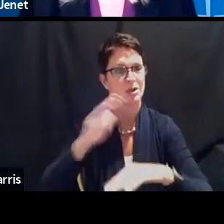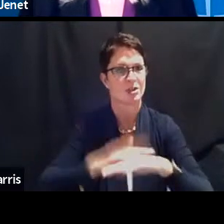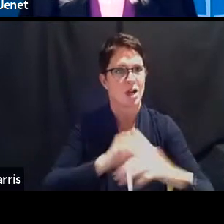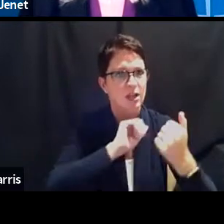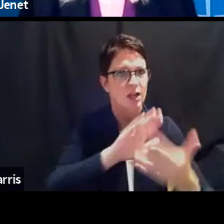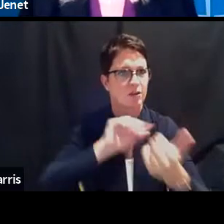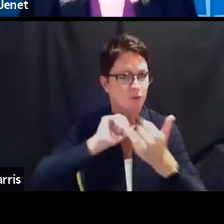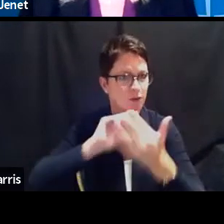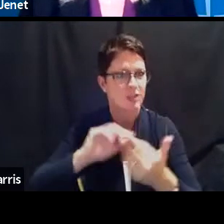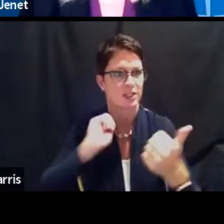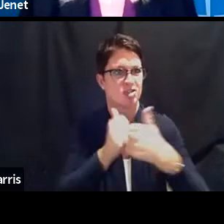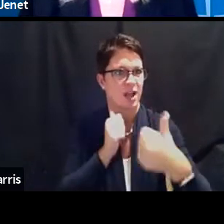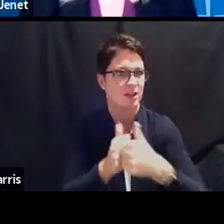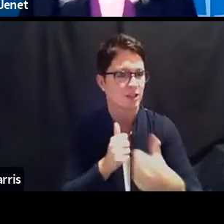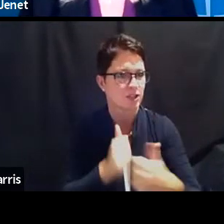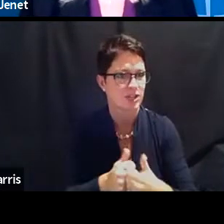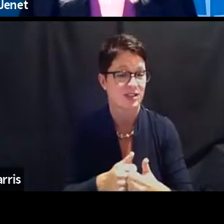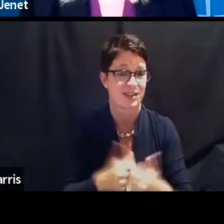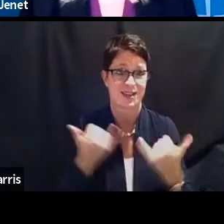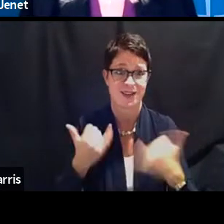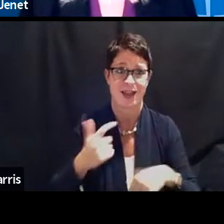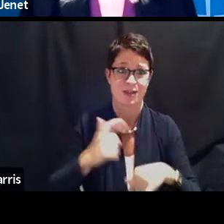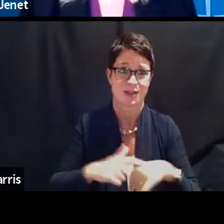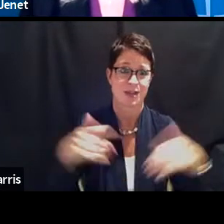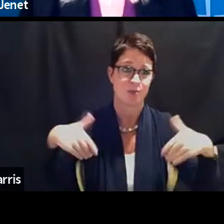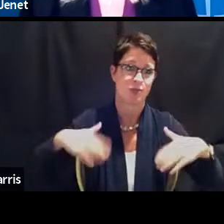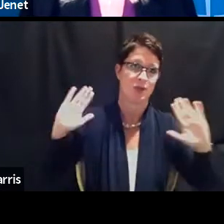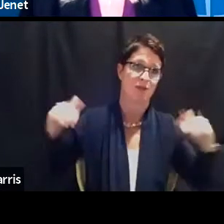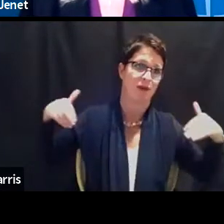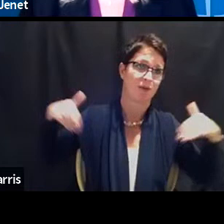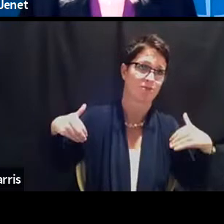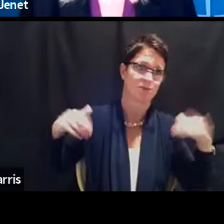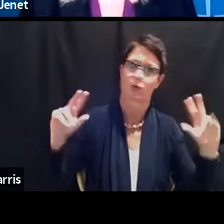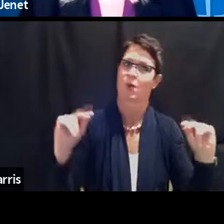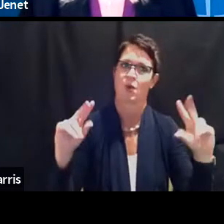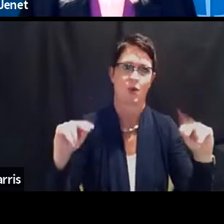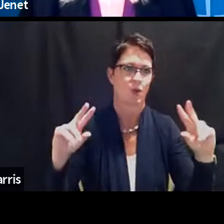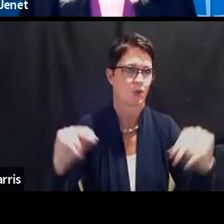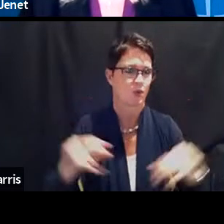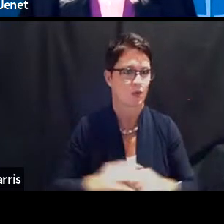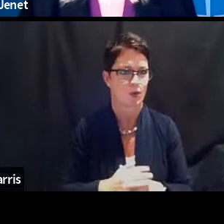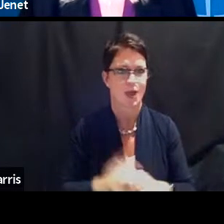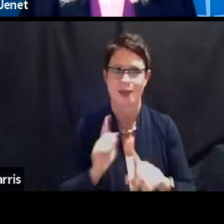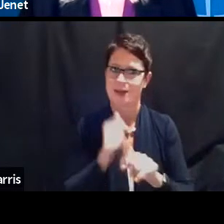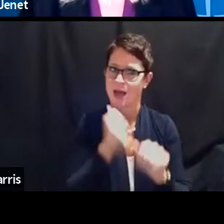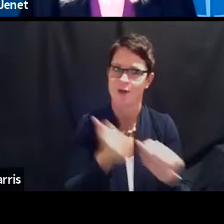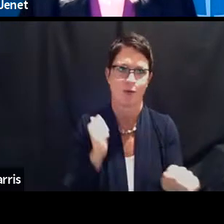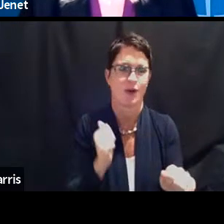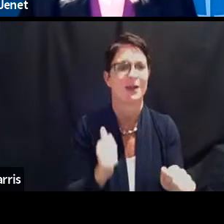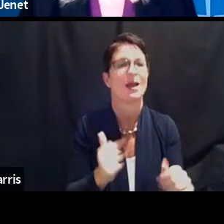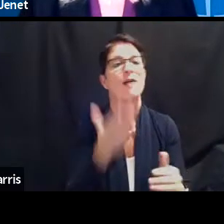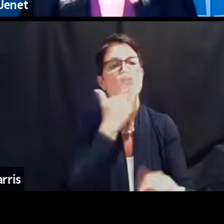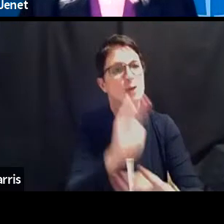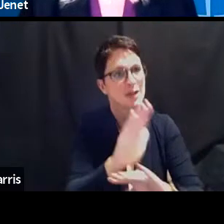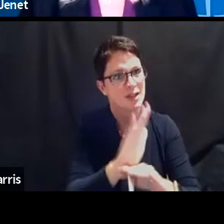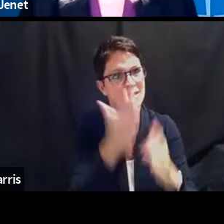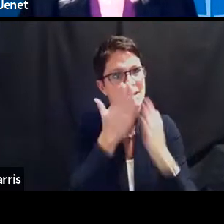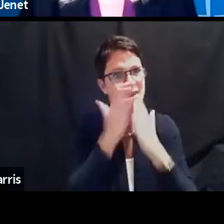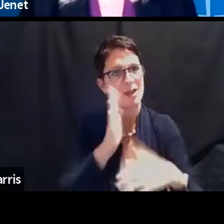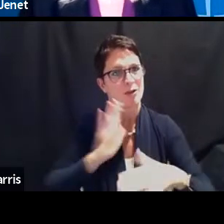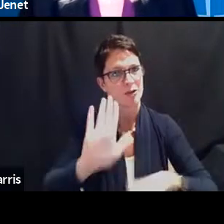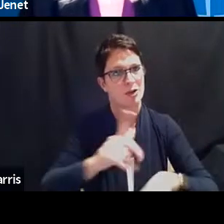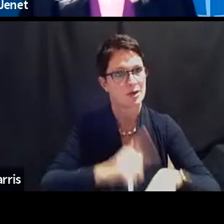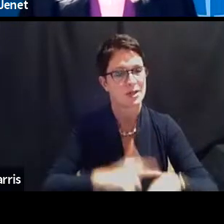great challenges. This is not a time to shy away. Good evening, everyone, and thank you for your time. Thank you,